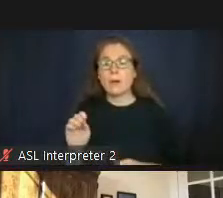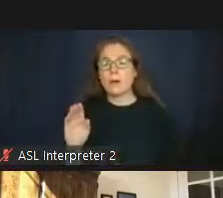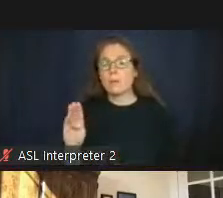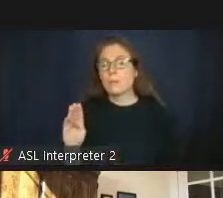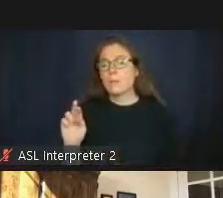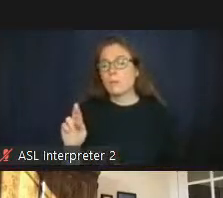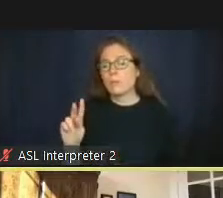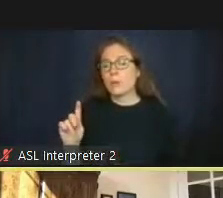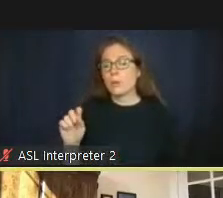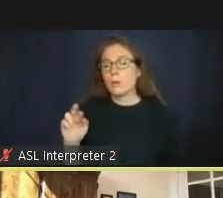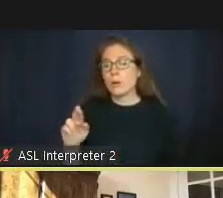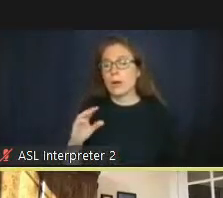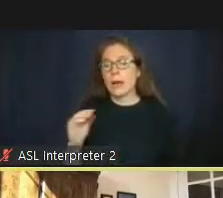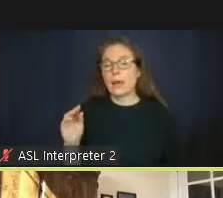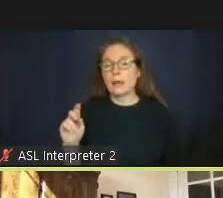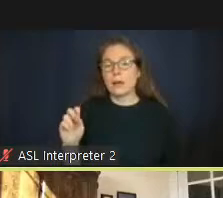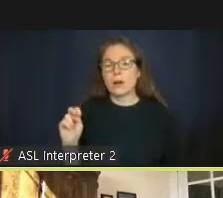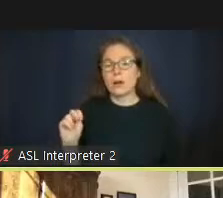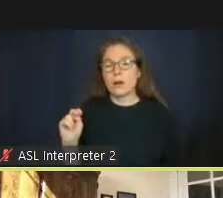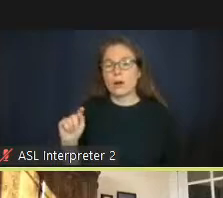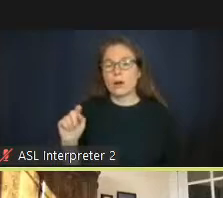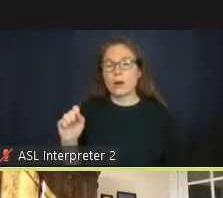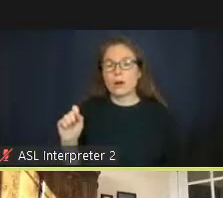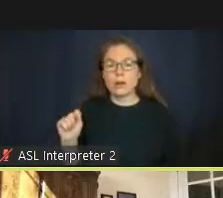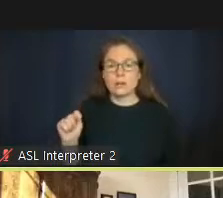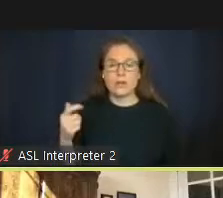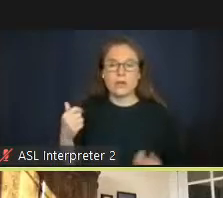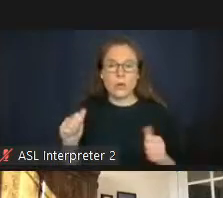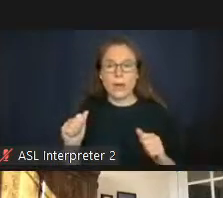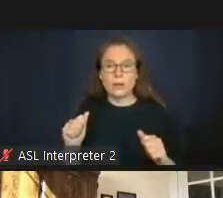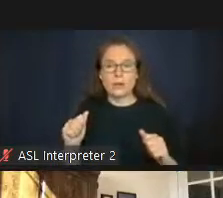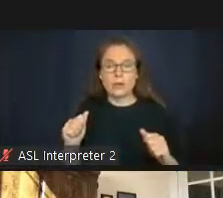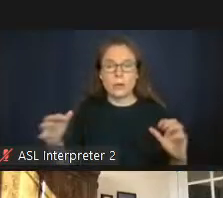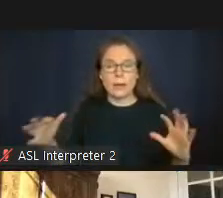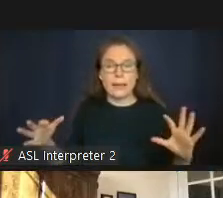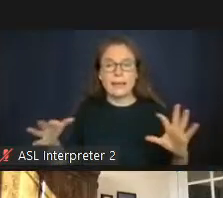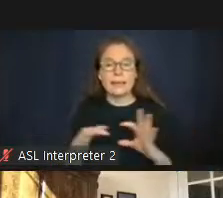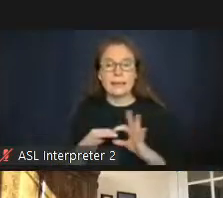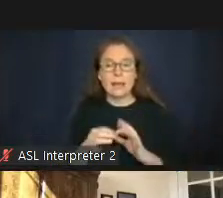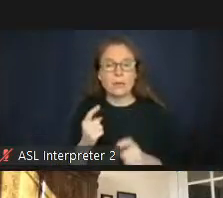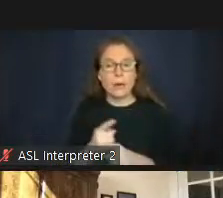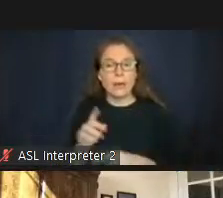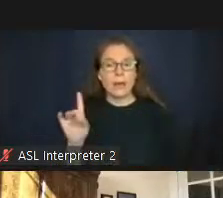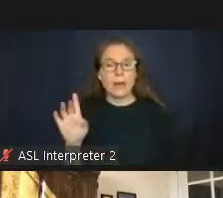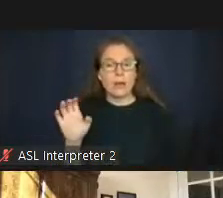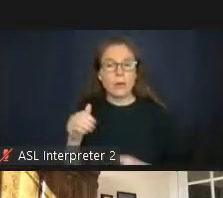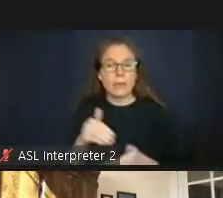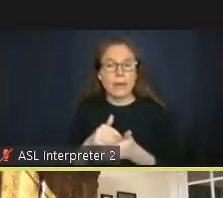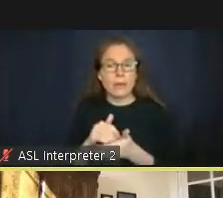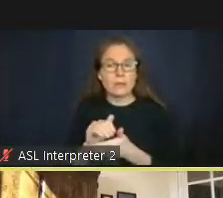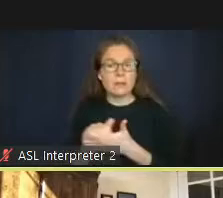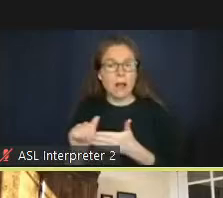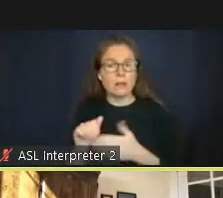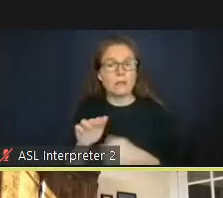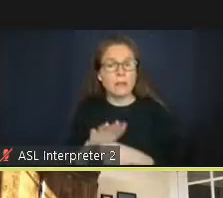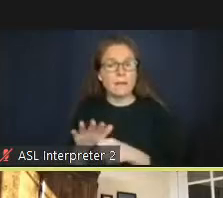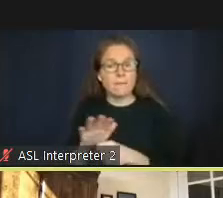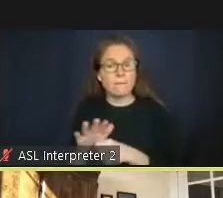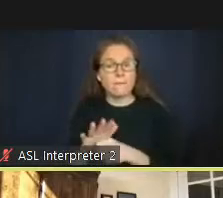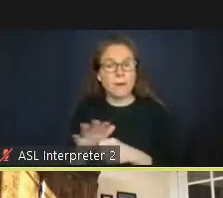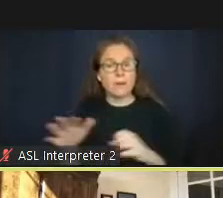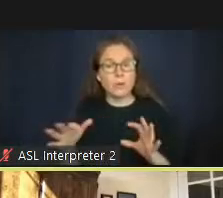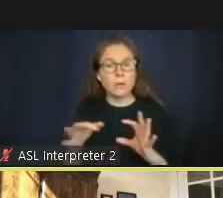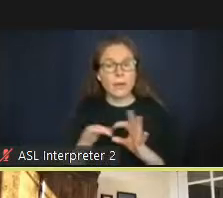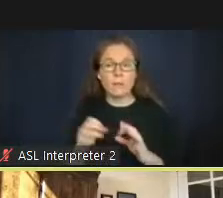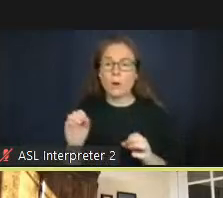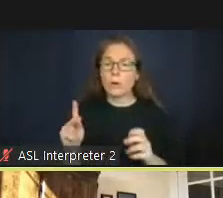well. And so we'll be trying to fill all of those gaps. Yeah, and we think that $800,000 will cover that cost. Okay, excellent.